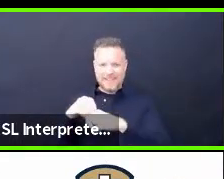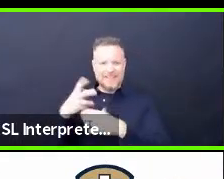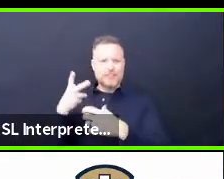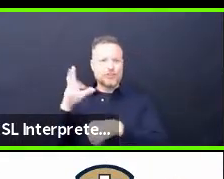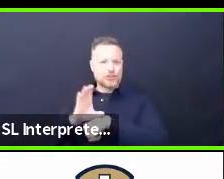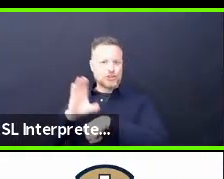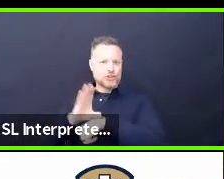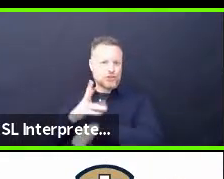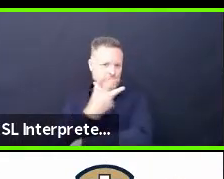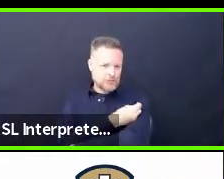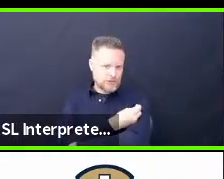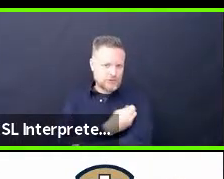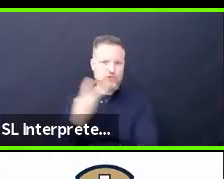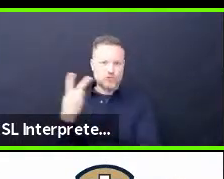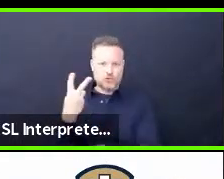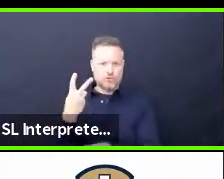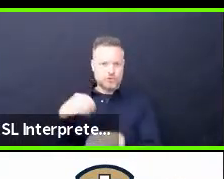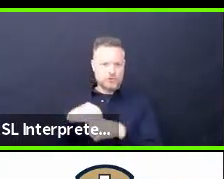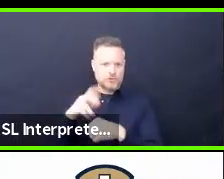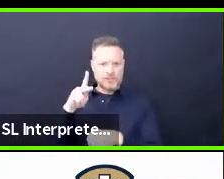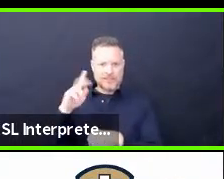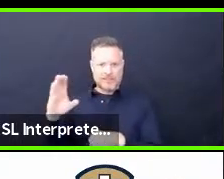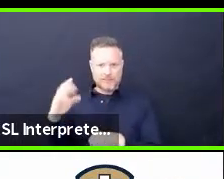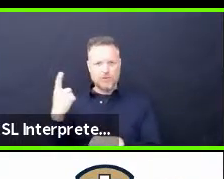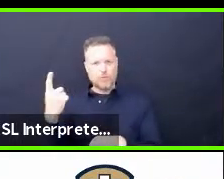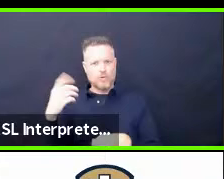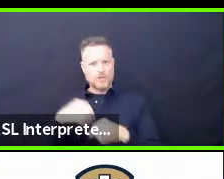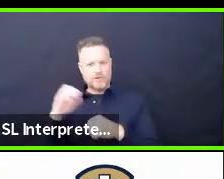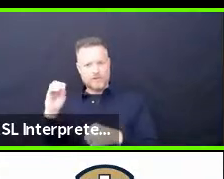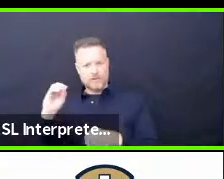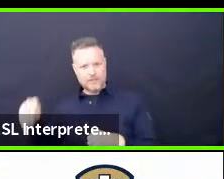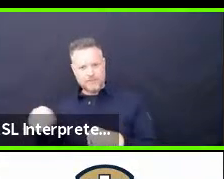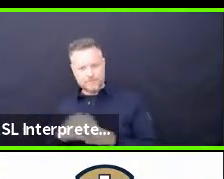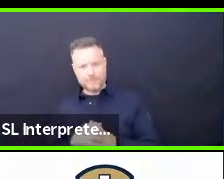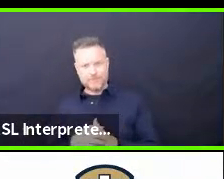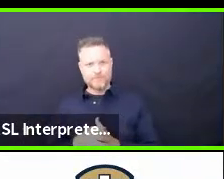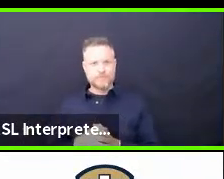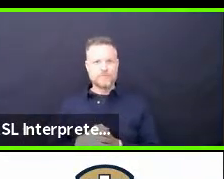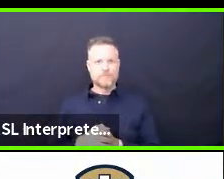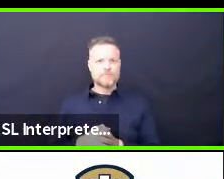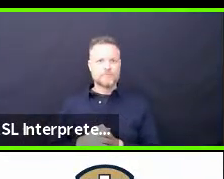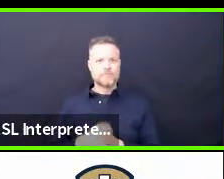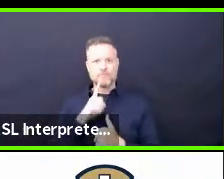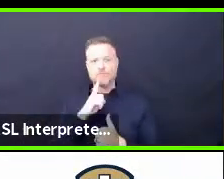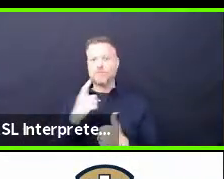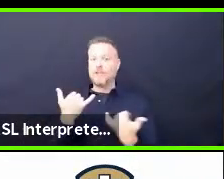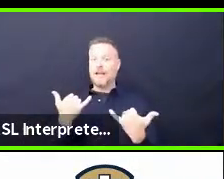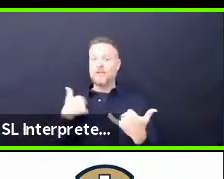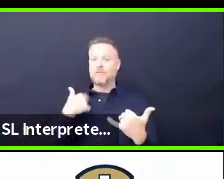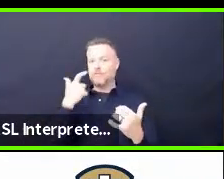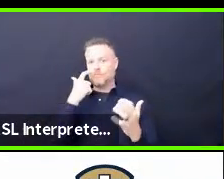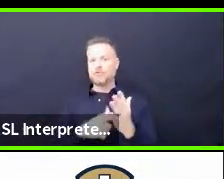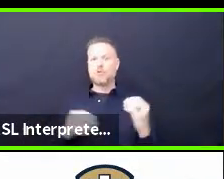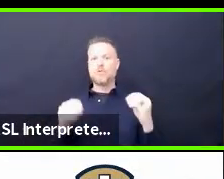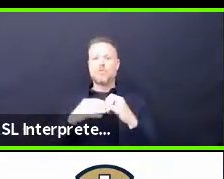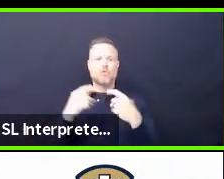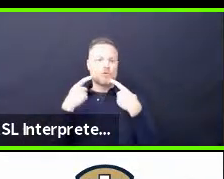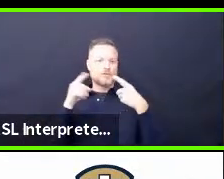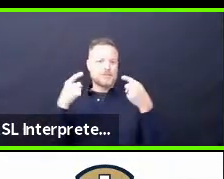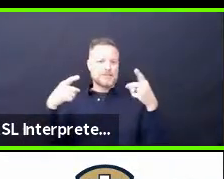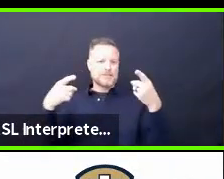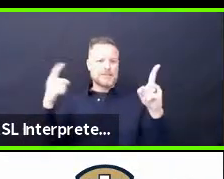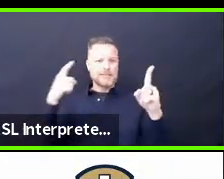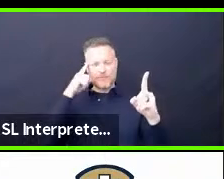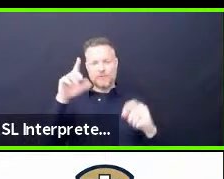2 in Kansas City and then 1 in Olathe. And for us, we've actually had more success working with the